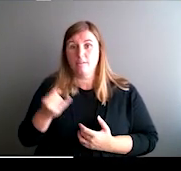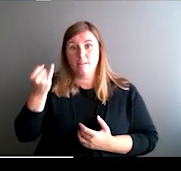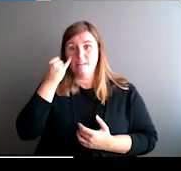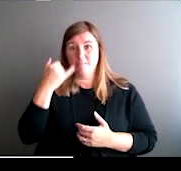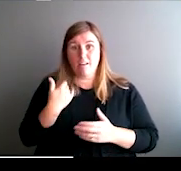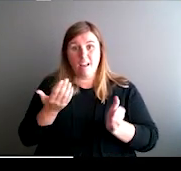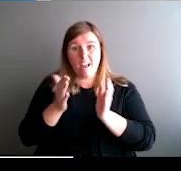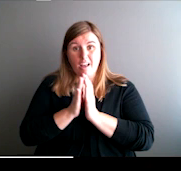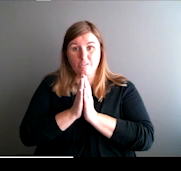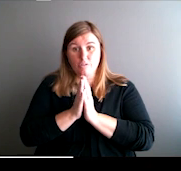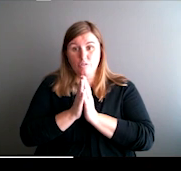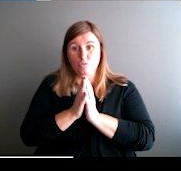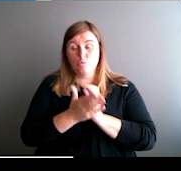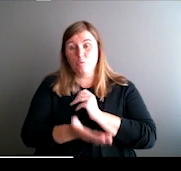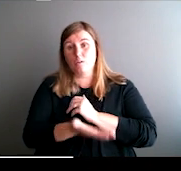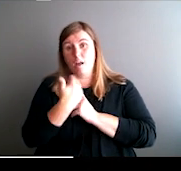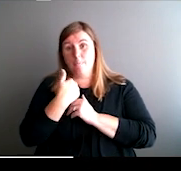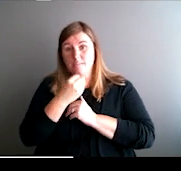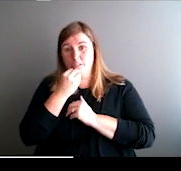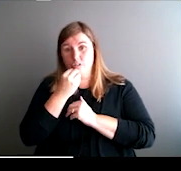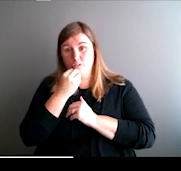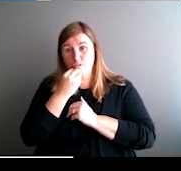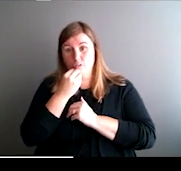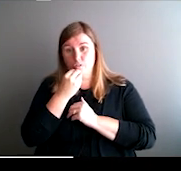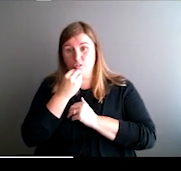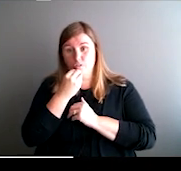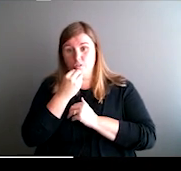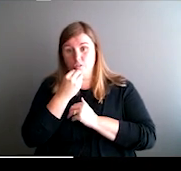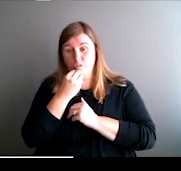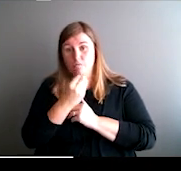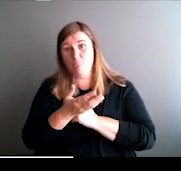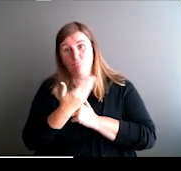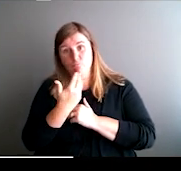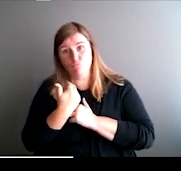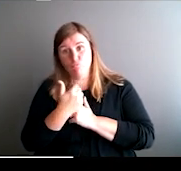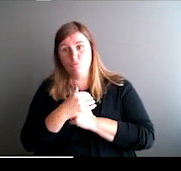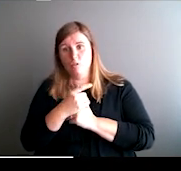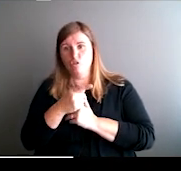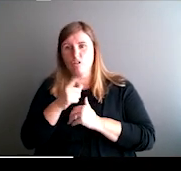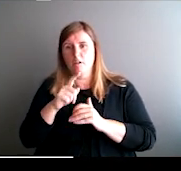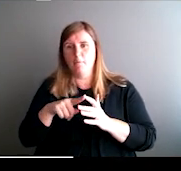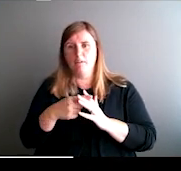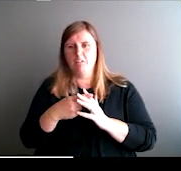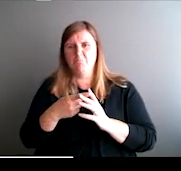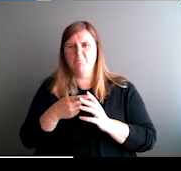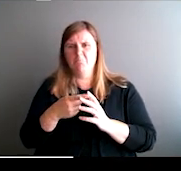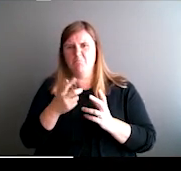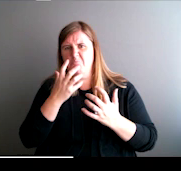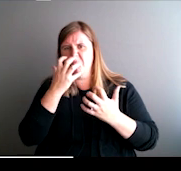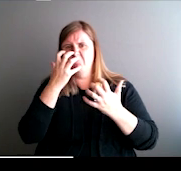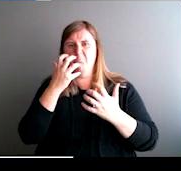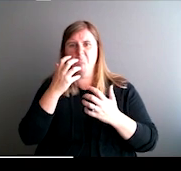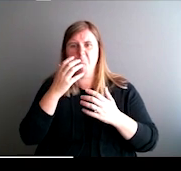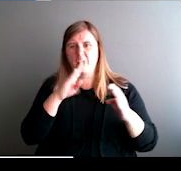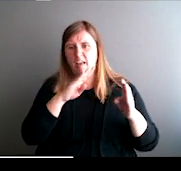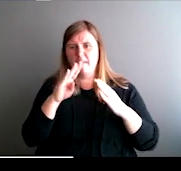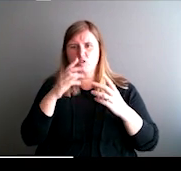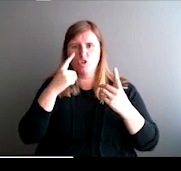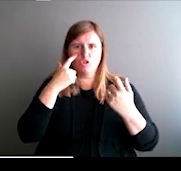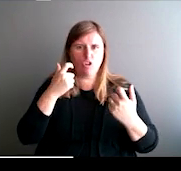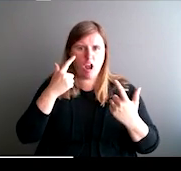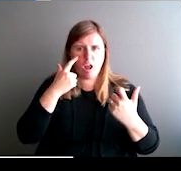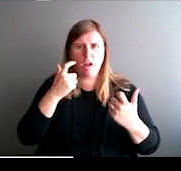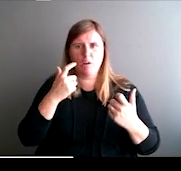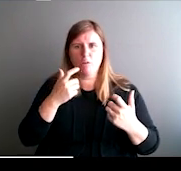ask her to come to dinner, turn off your iPad, come to dinner, Isabel, and she begins having some problematic behavior. She starts